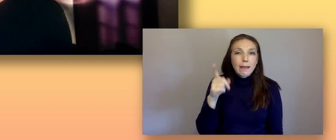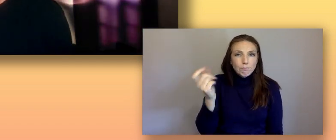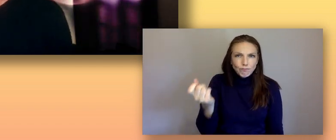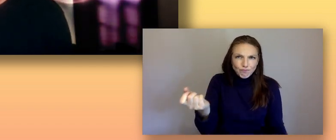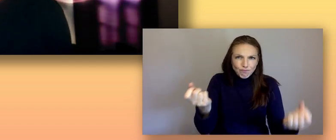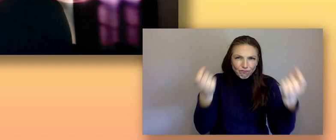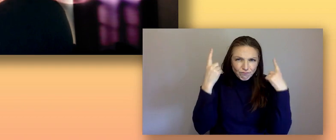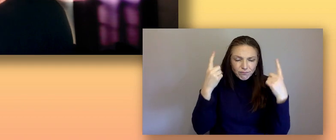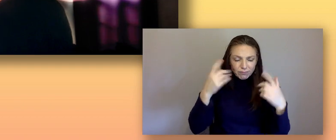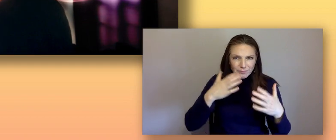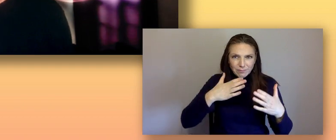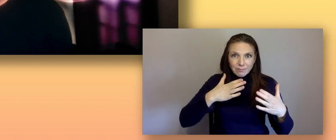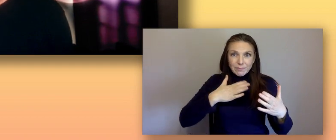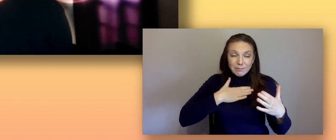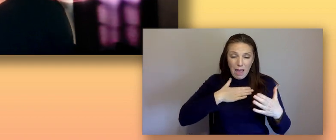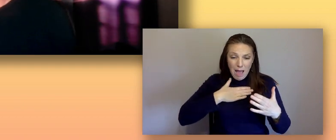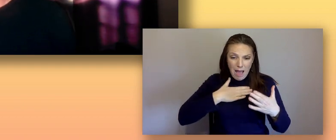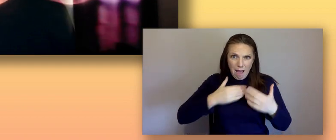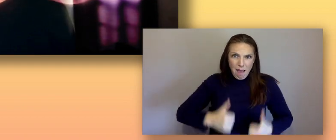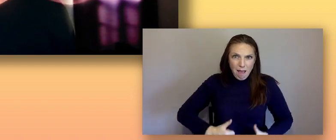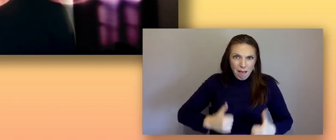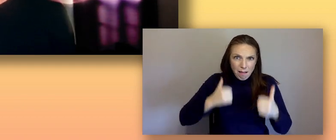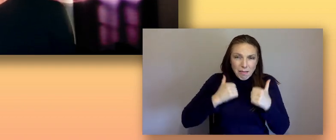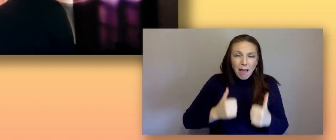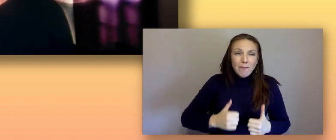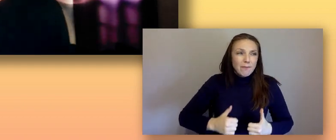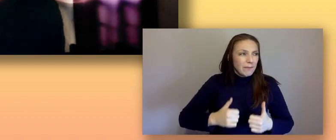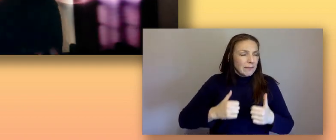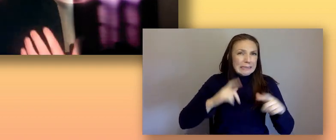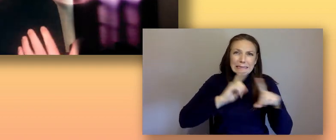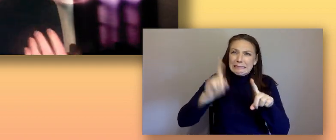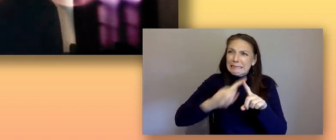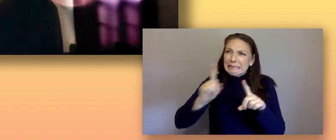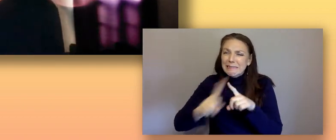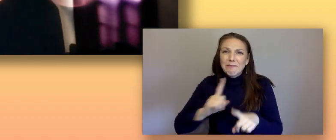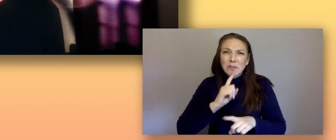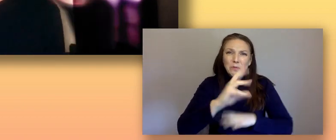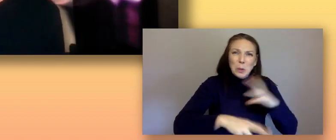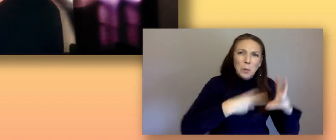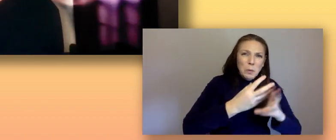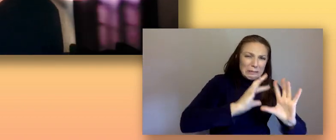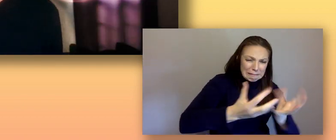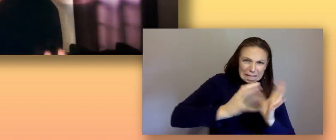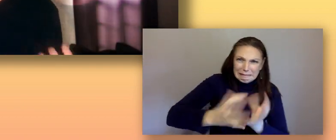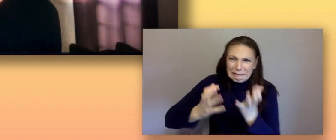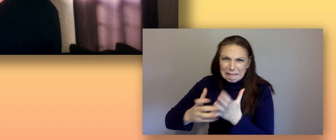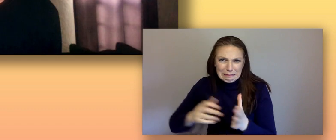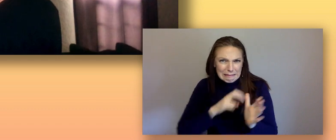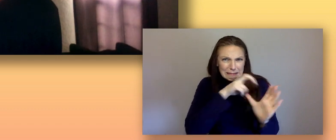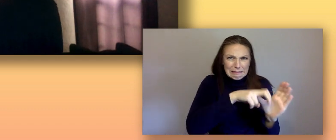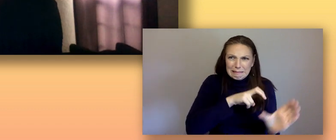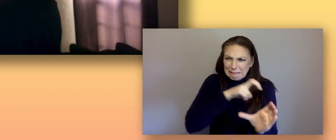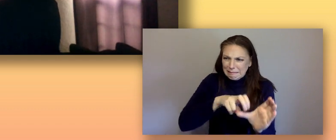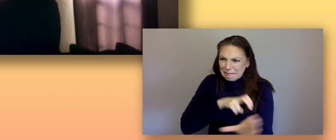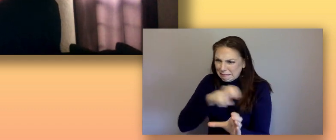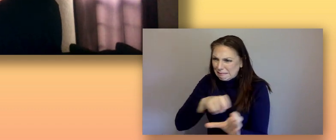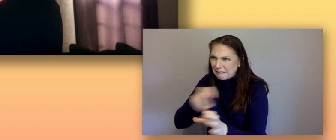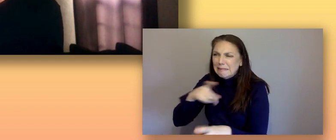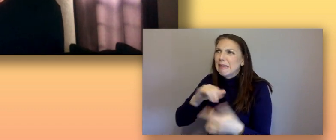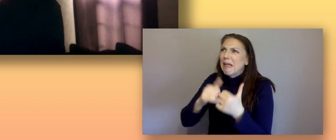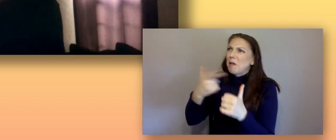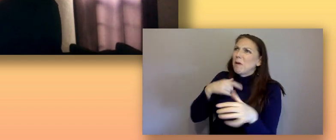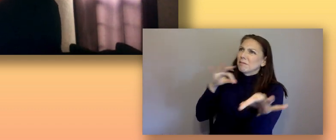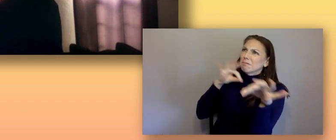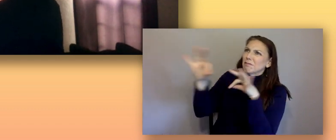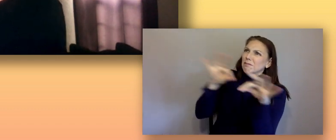the complexities of living in multiple realities at the same time. And how do I explain that to someone who only lives in one? How do I find the